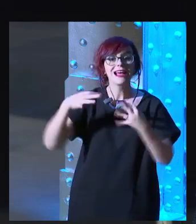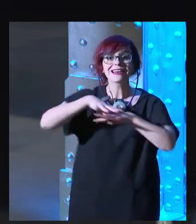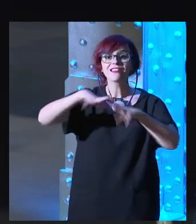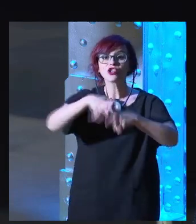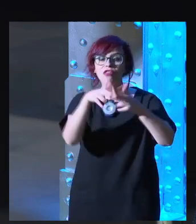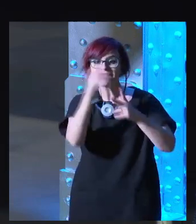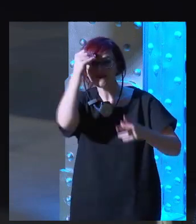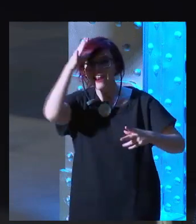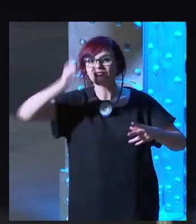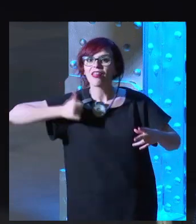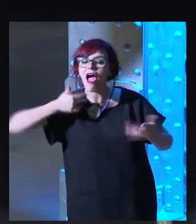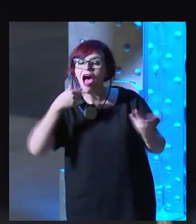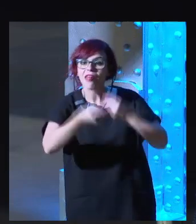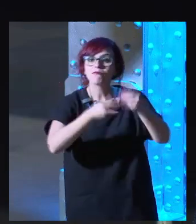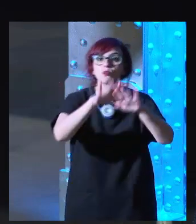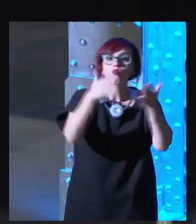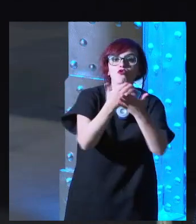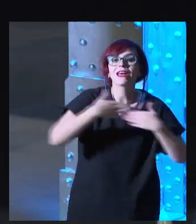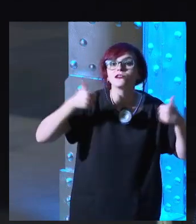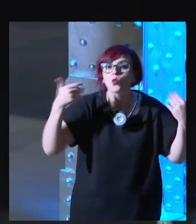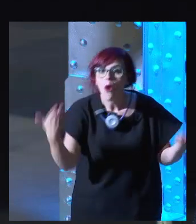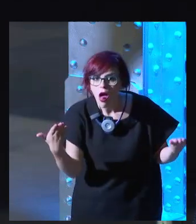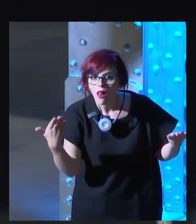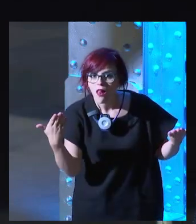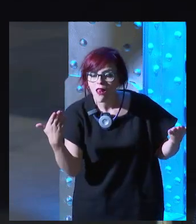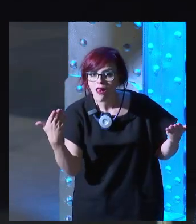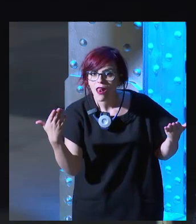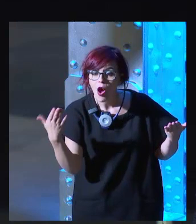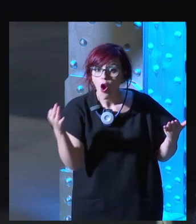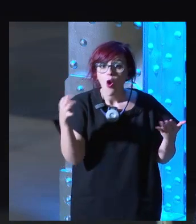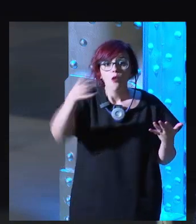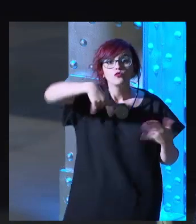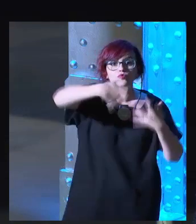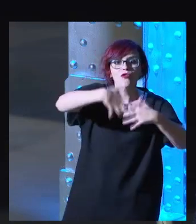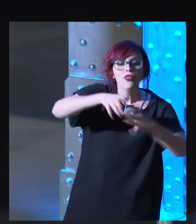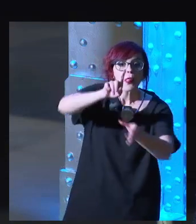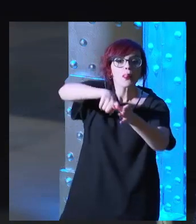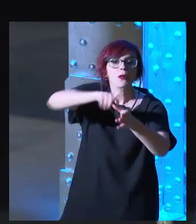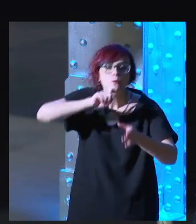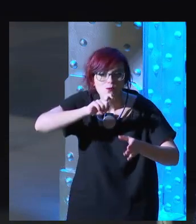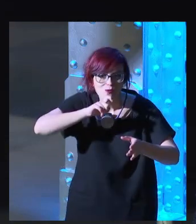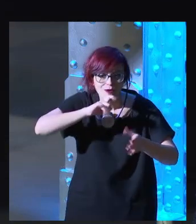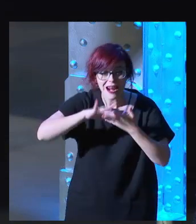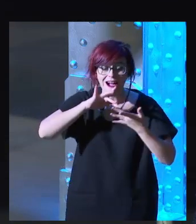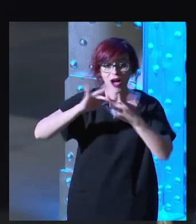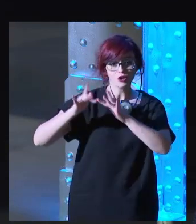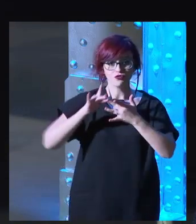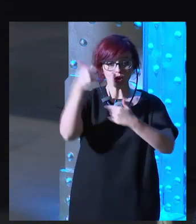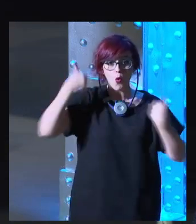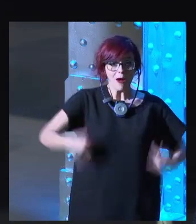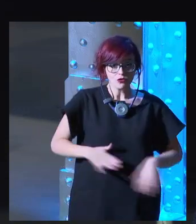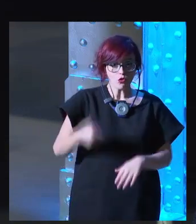one vast operating system, what you want to do with human relations, because I will be dead and you guys will not, quite a lot of